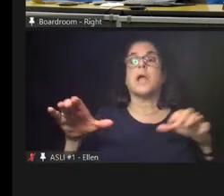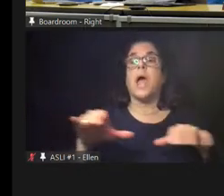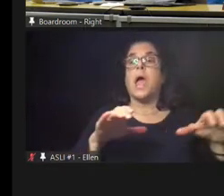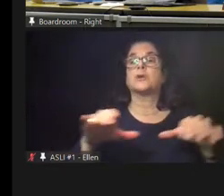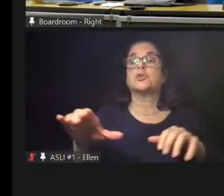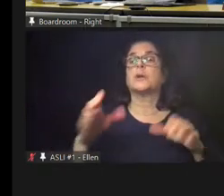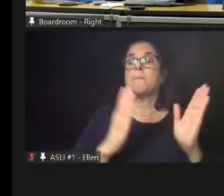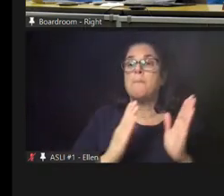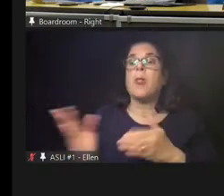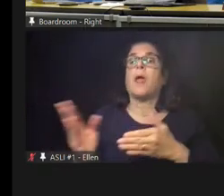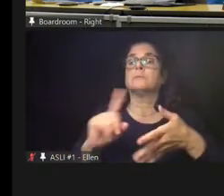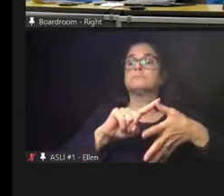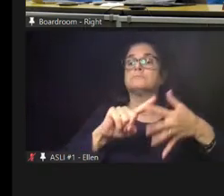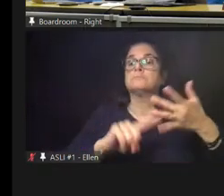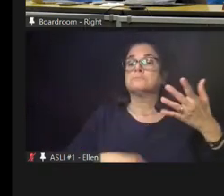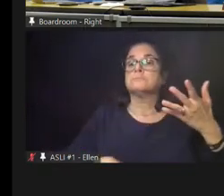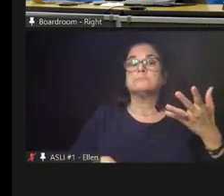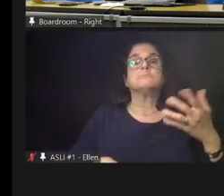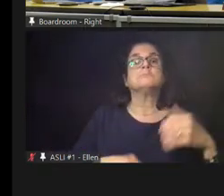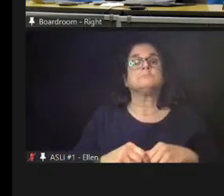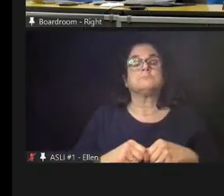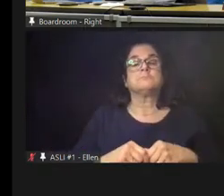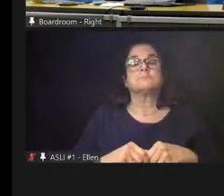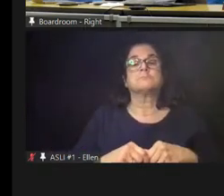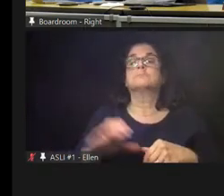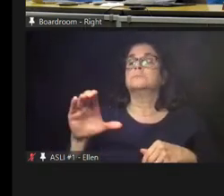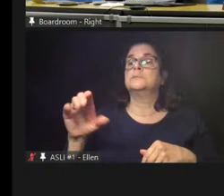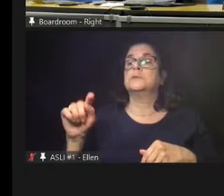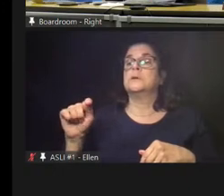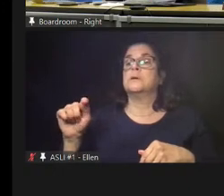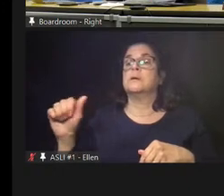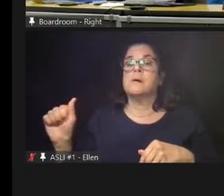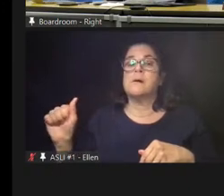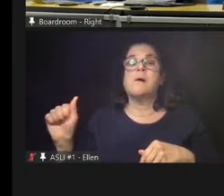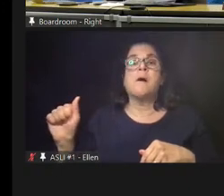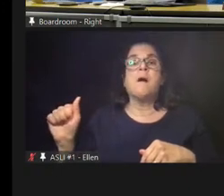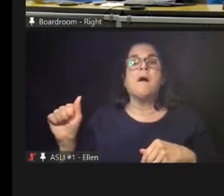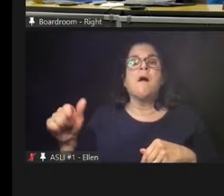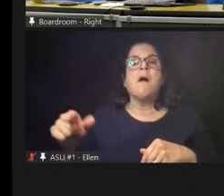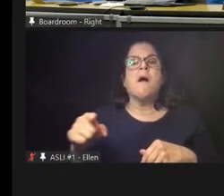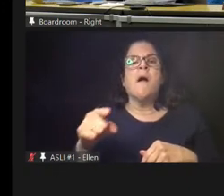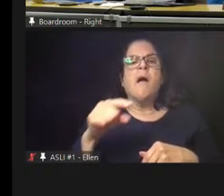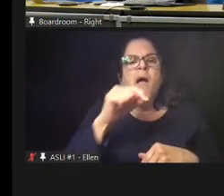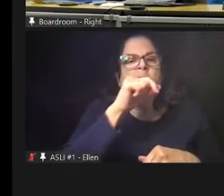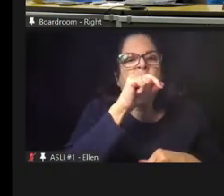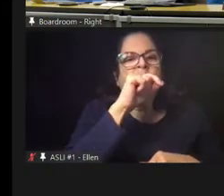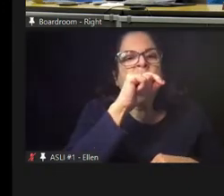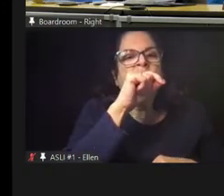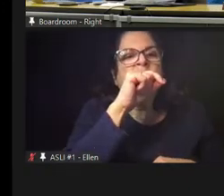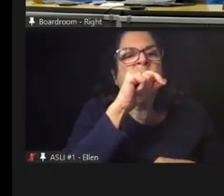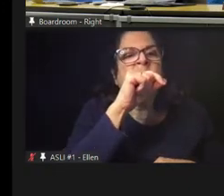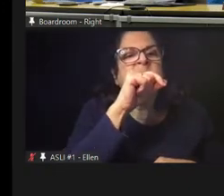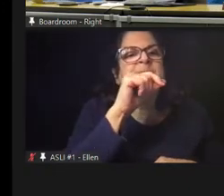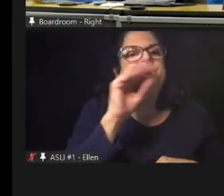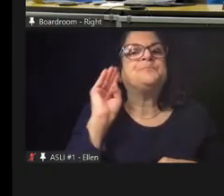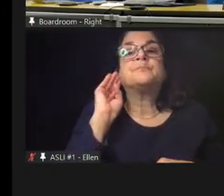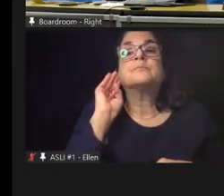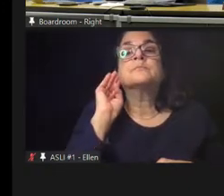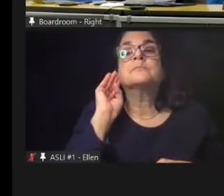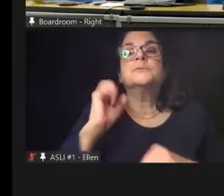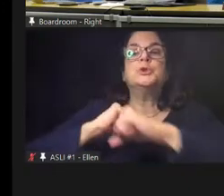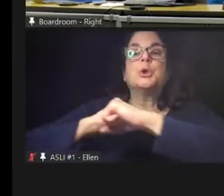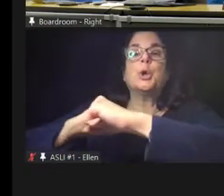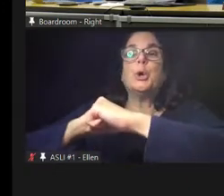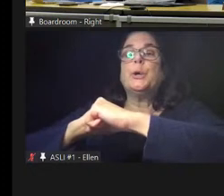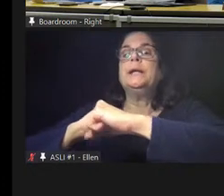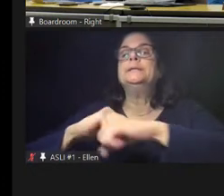efforts. While discussions about CTA service issues is an ongoing topic of discussion in the news media, on social